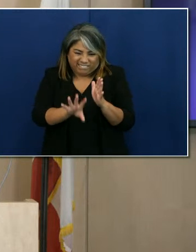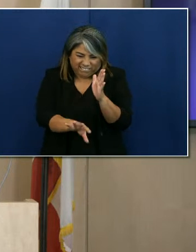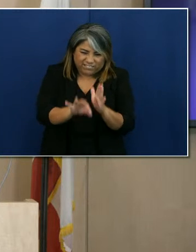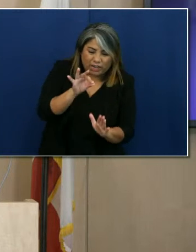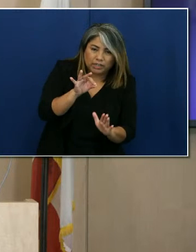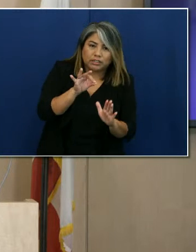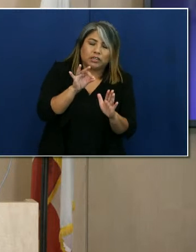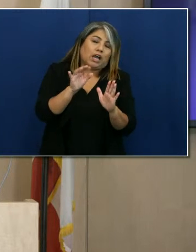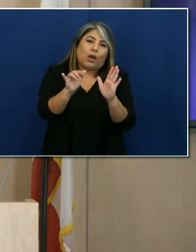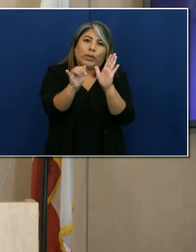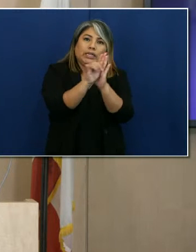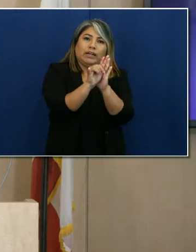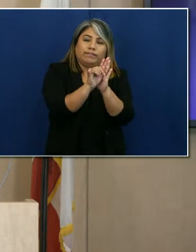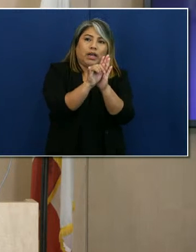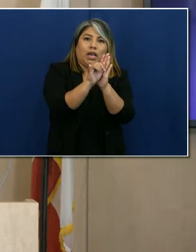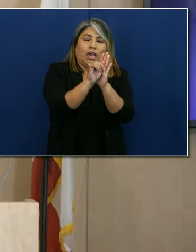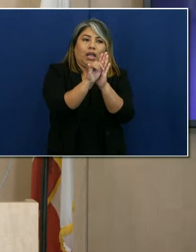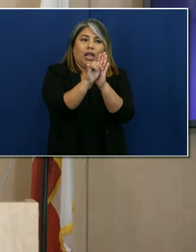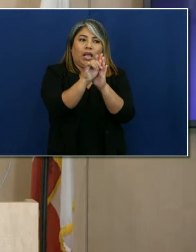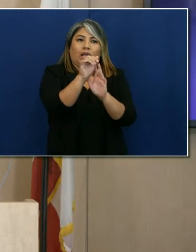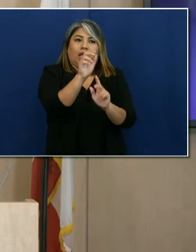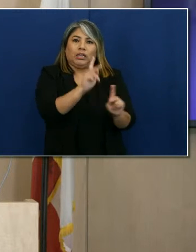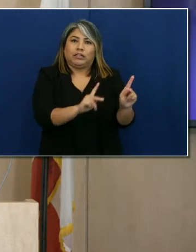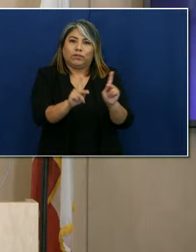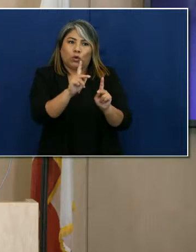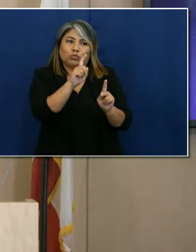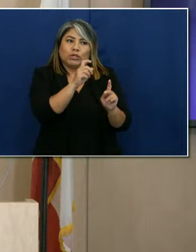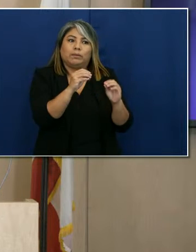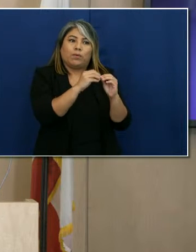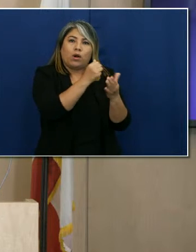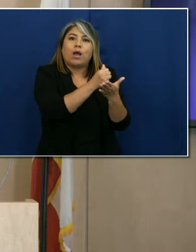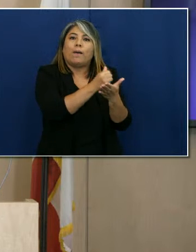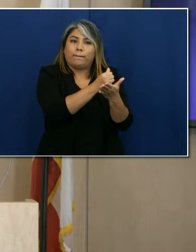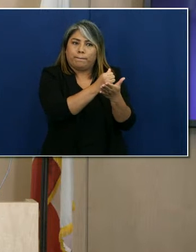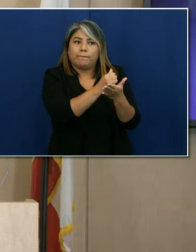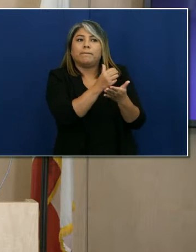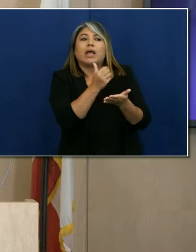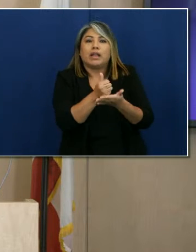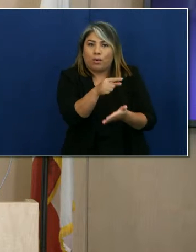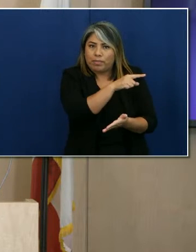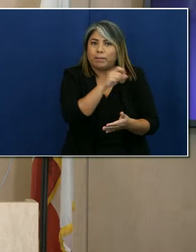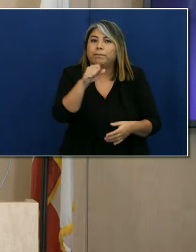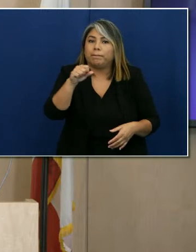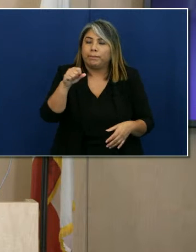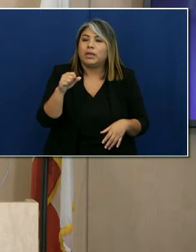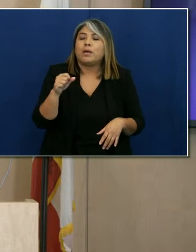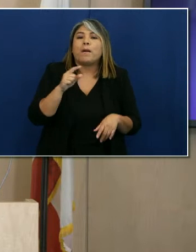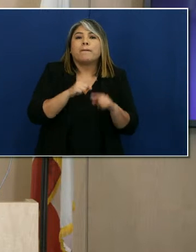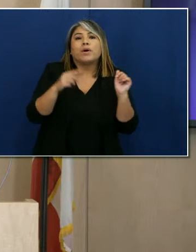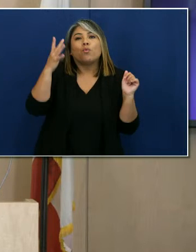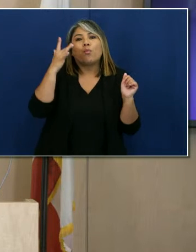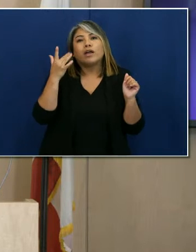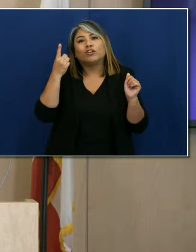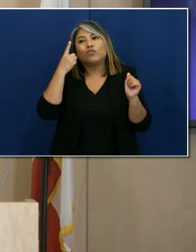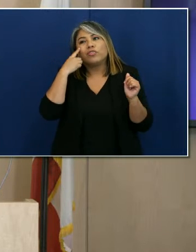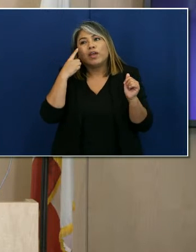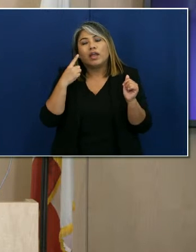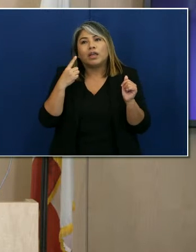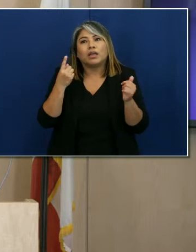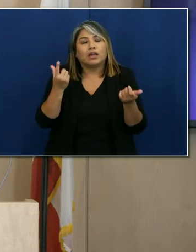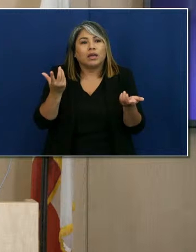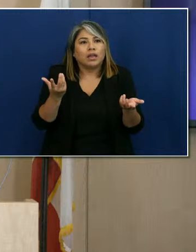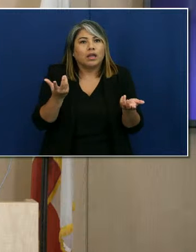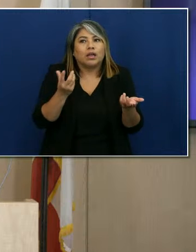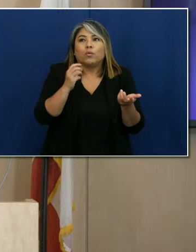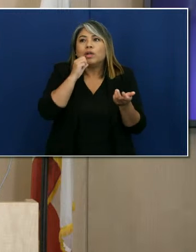to just identify these folks who need a little additional help and help them. Why do you think that hasn't quite borne fruit